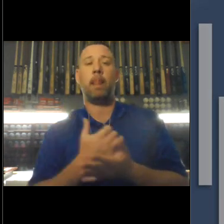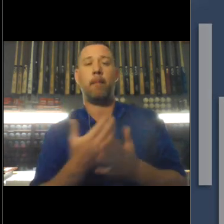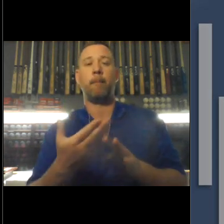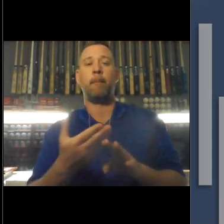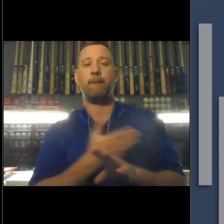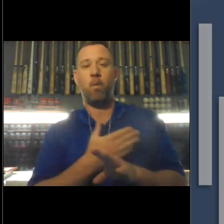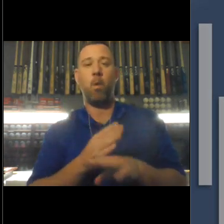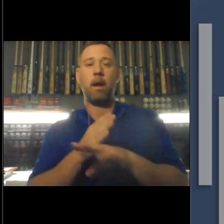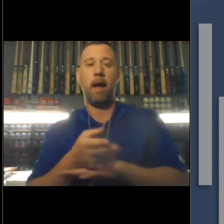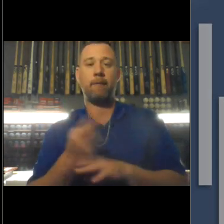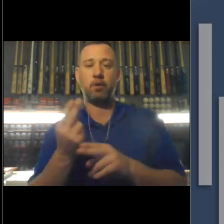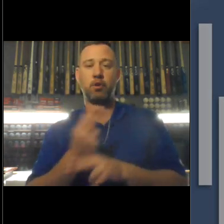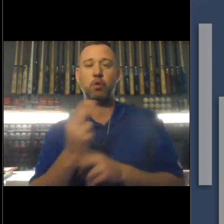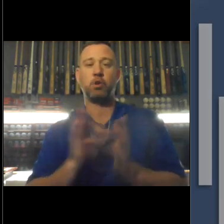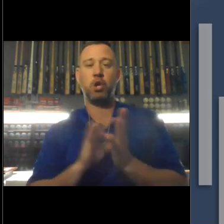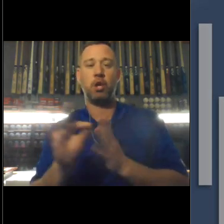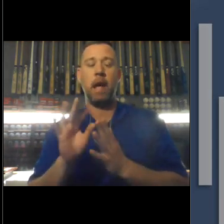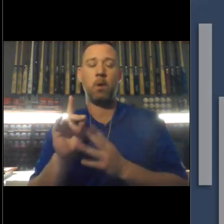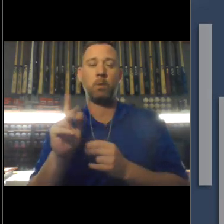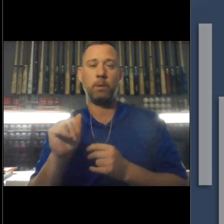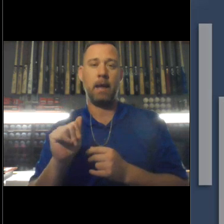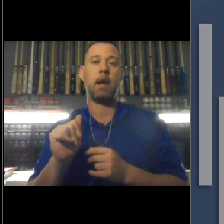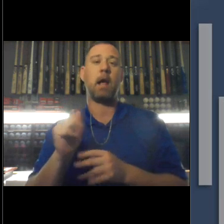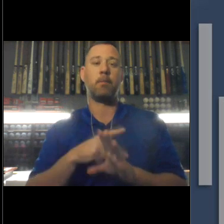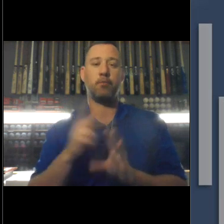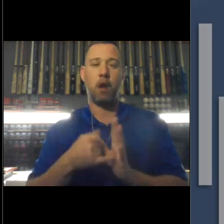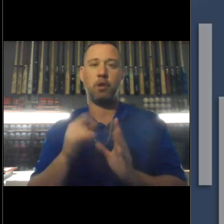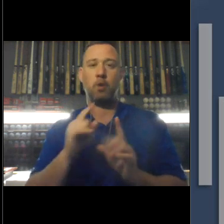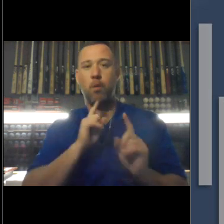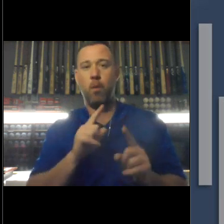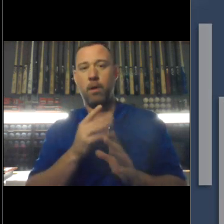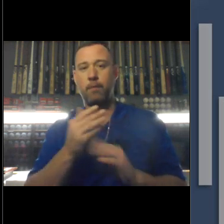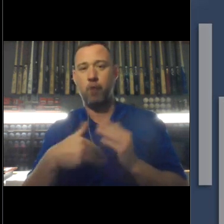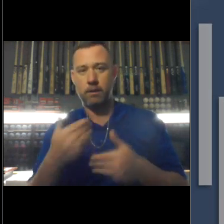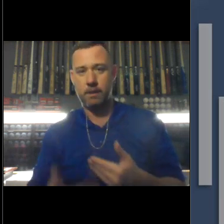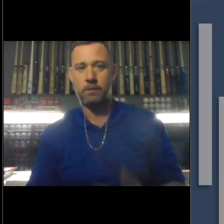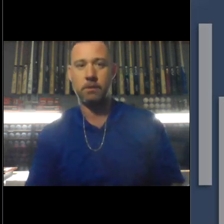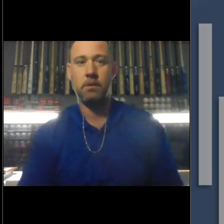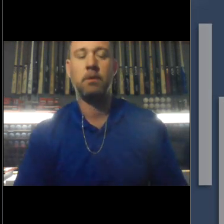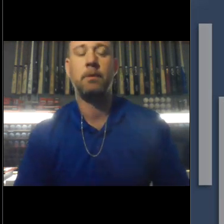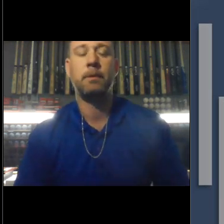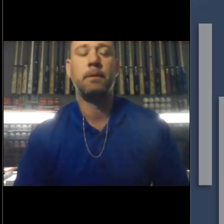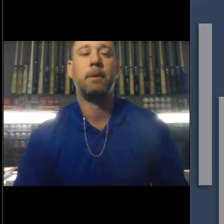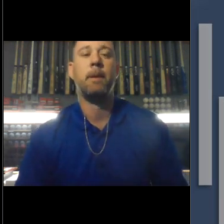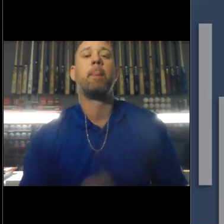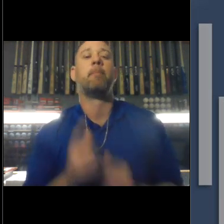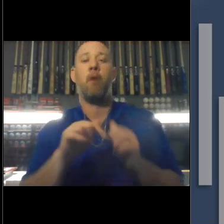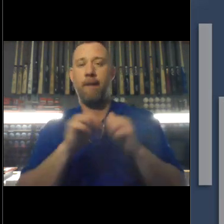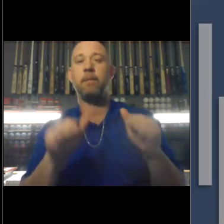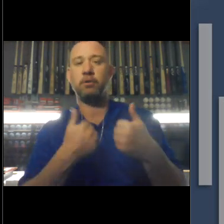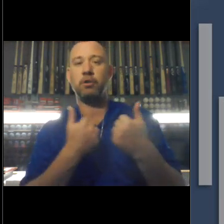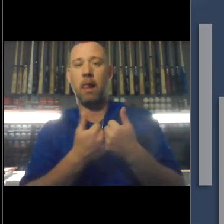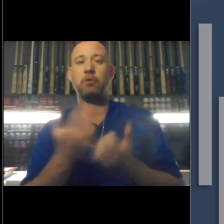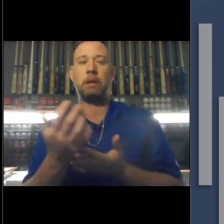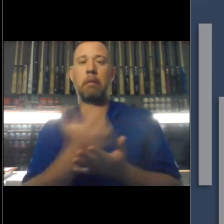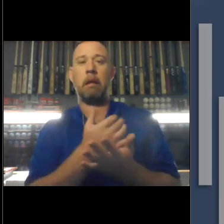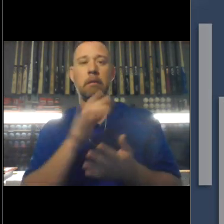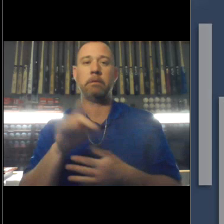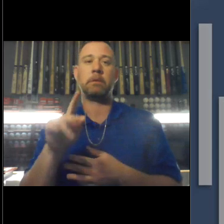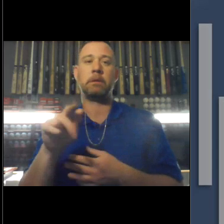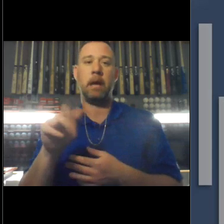user count data as part of the project reporting process. But there have been challenges in collecting this data. The